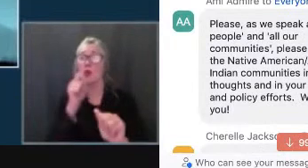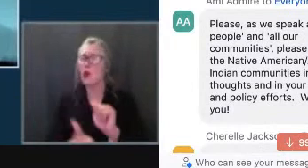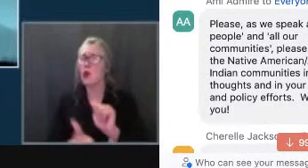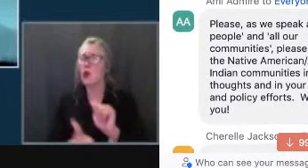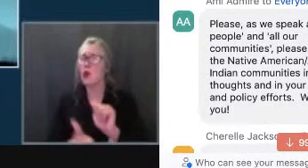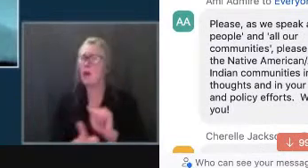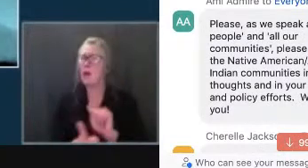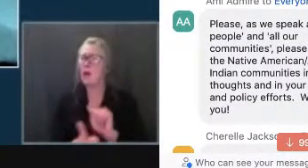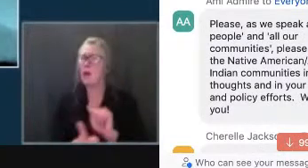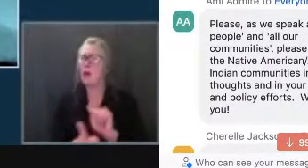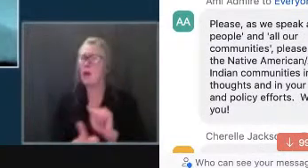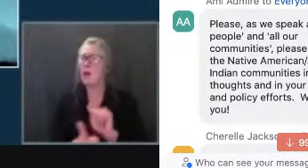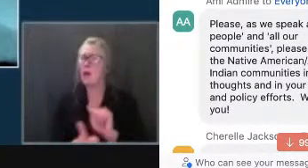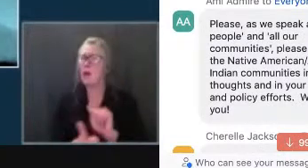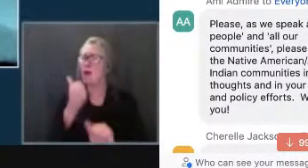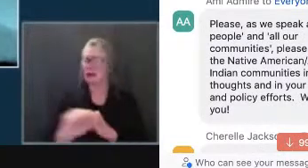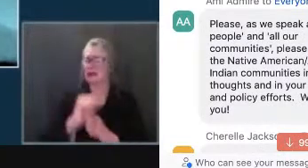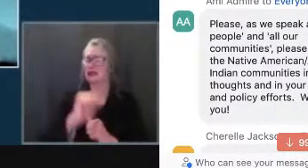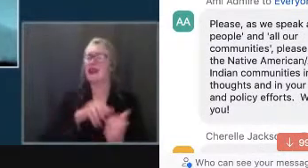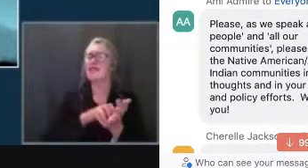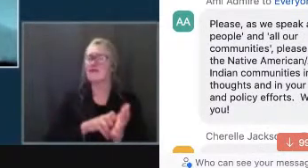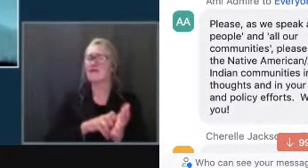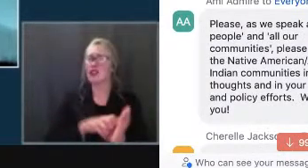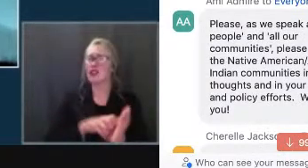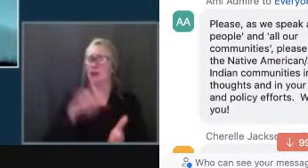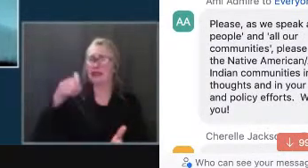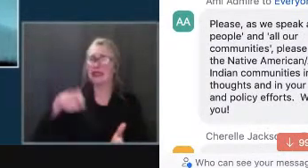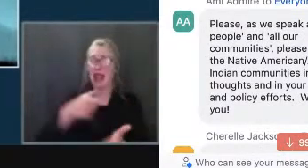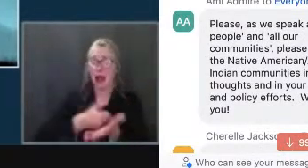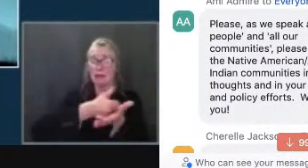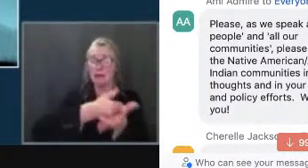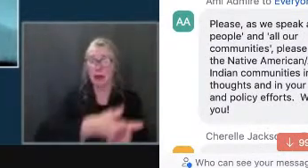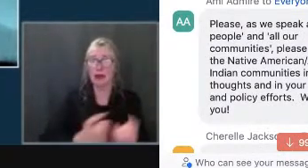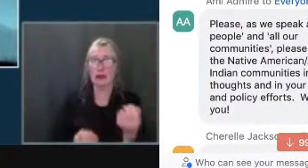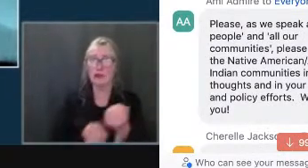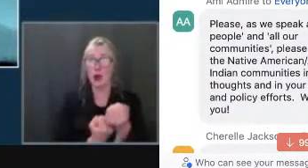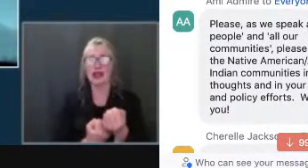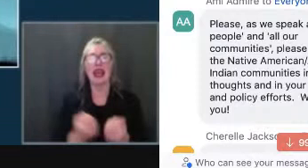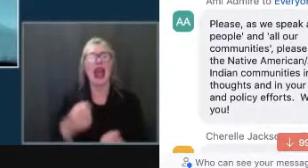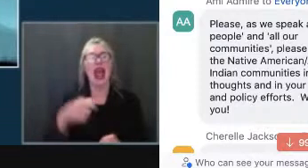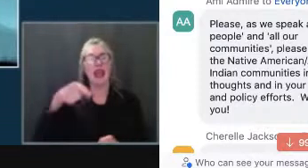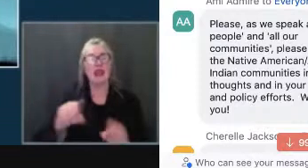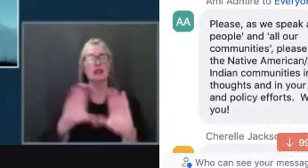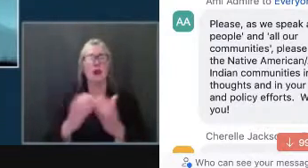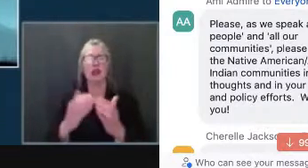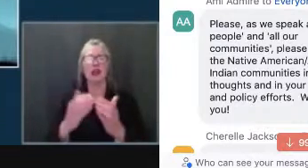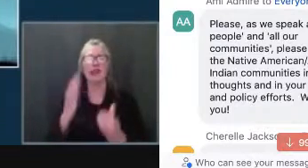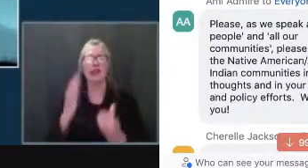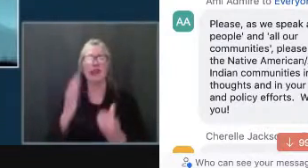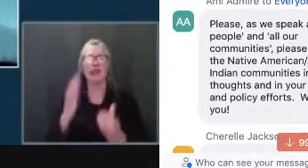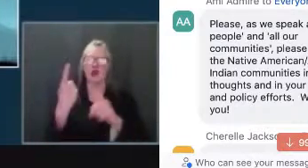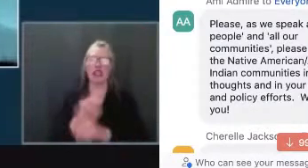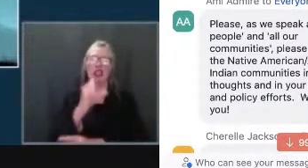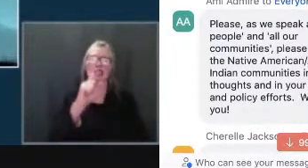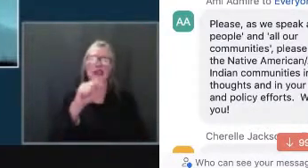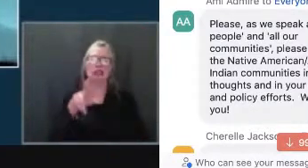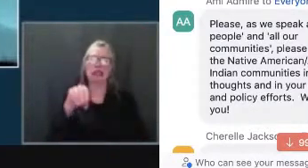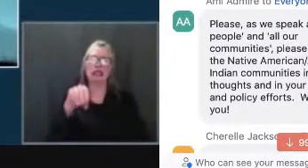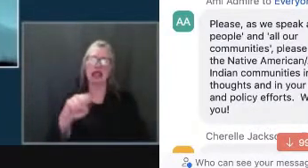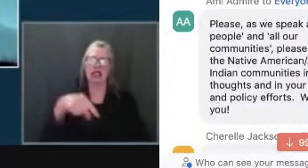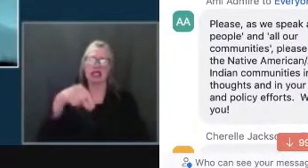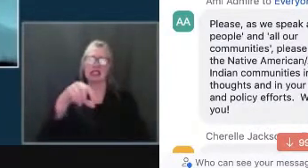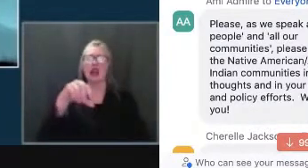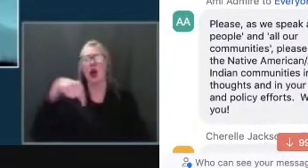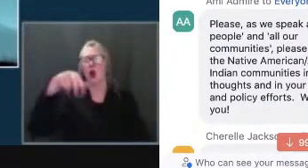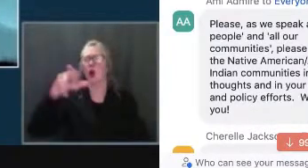our most vulnerable. That's who this party is. And this is a party that knows that the status quo isn't good enough. The status quo